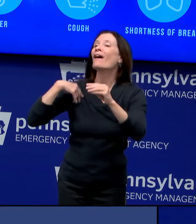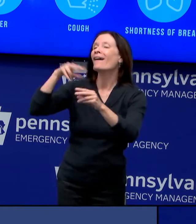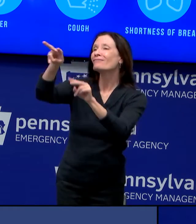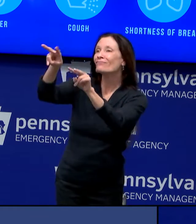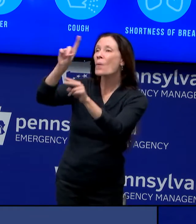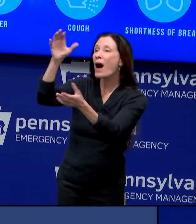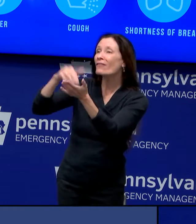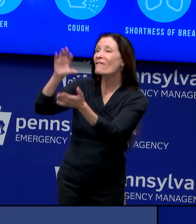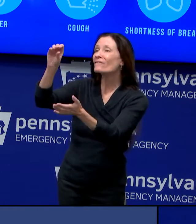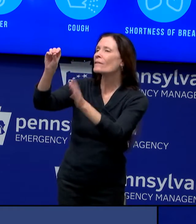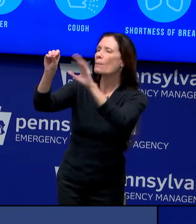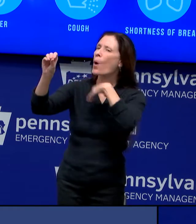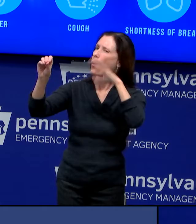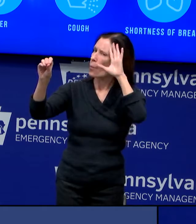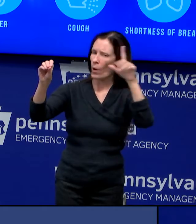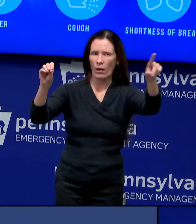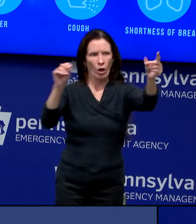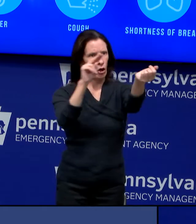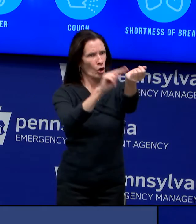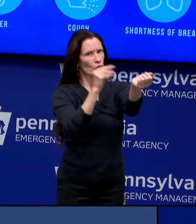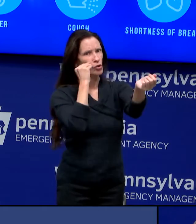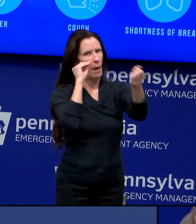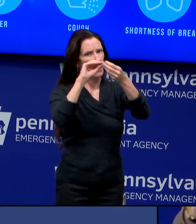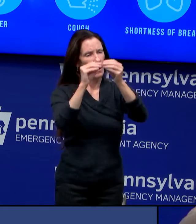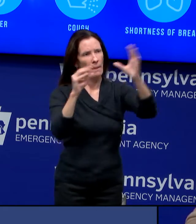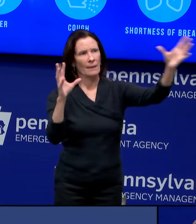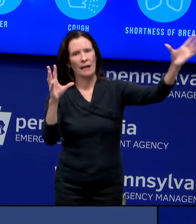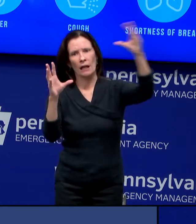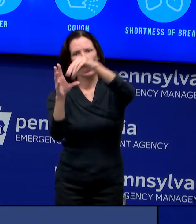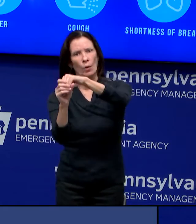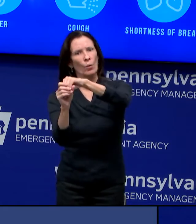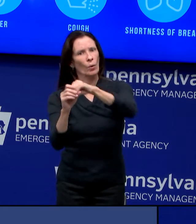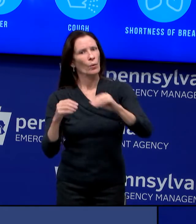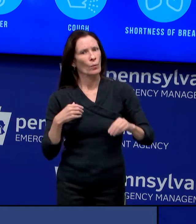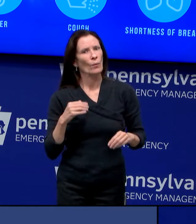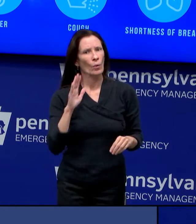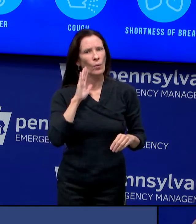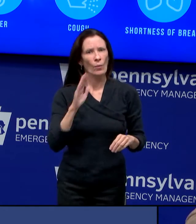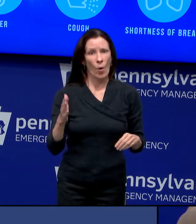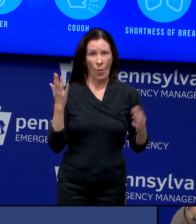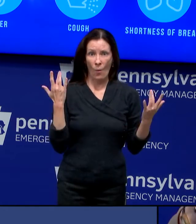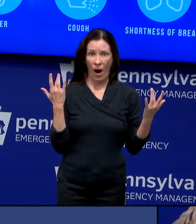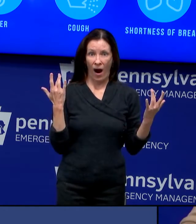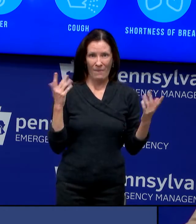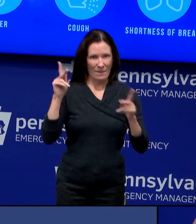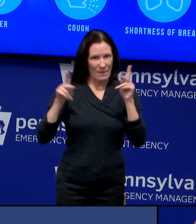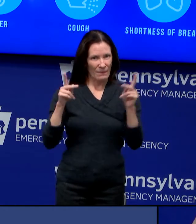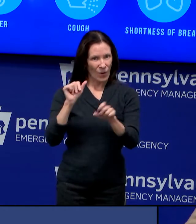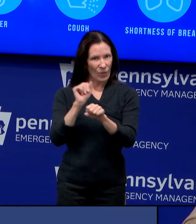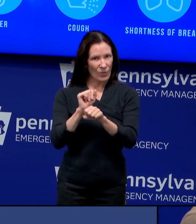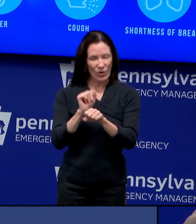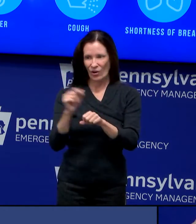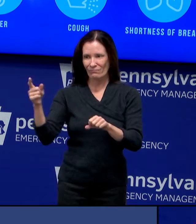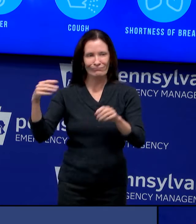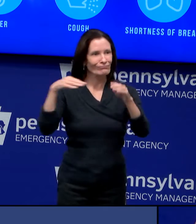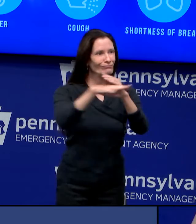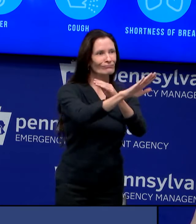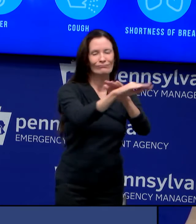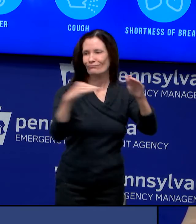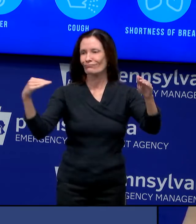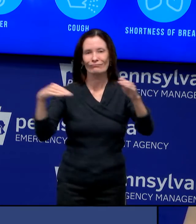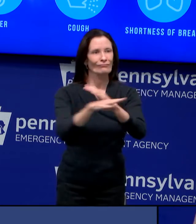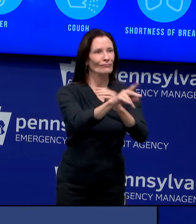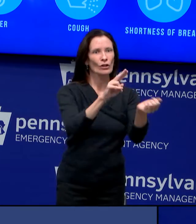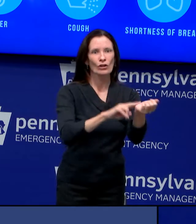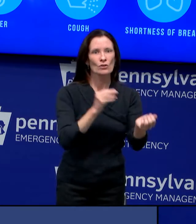facility, theoretically, a staff member could spread that, and it could impact a community. So all of that will be considered